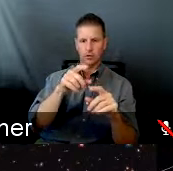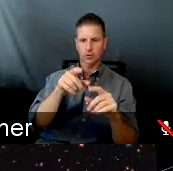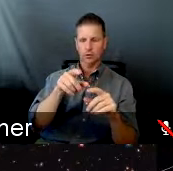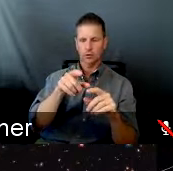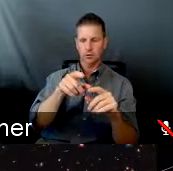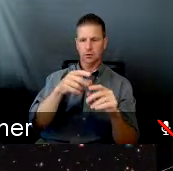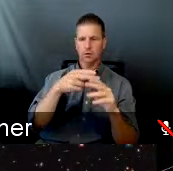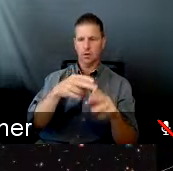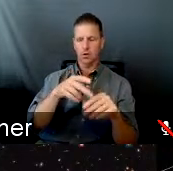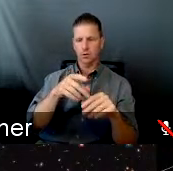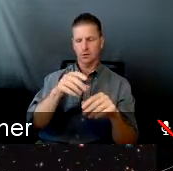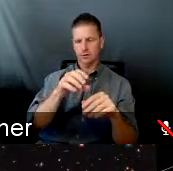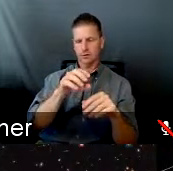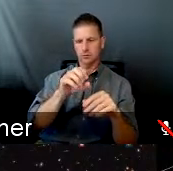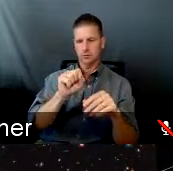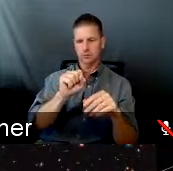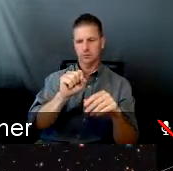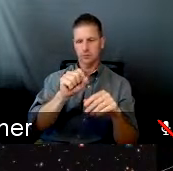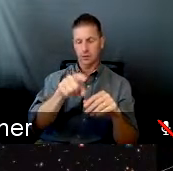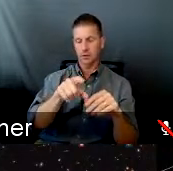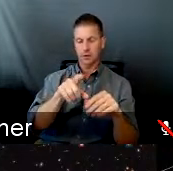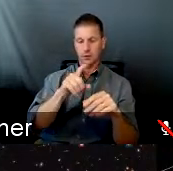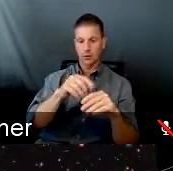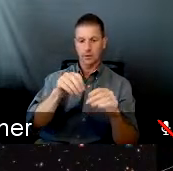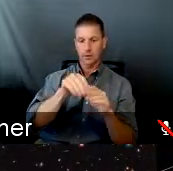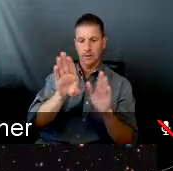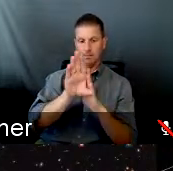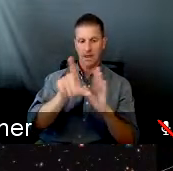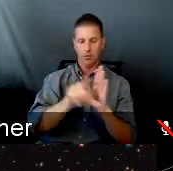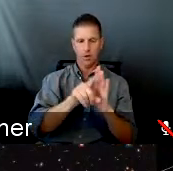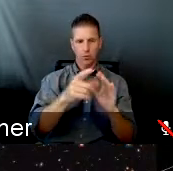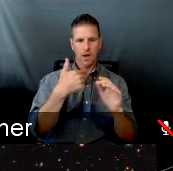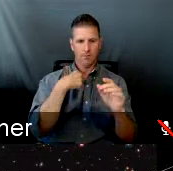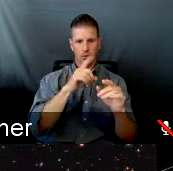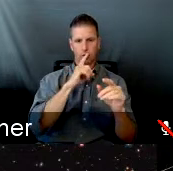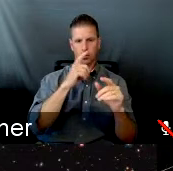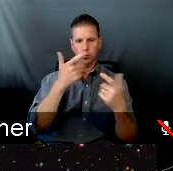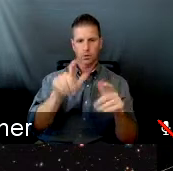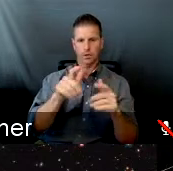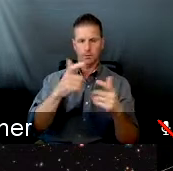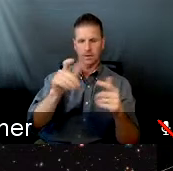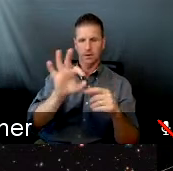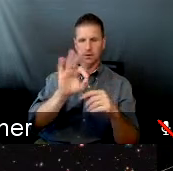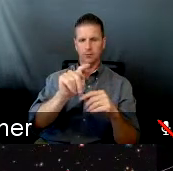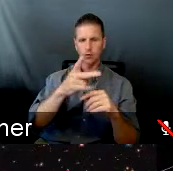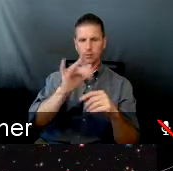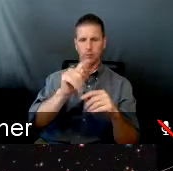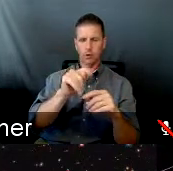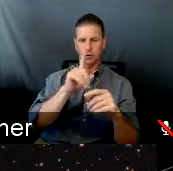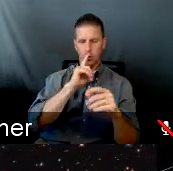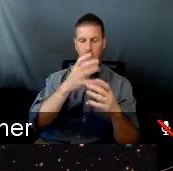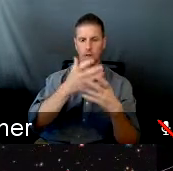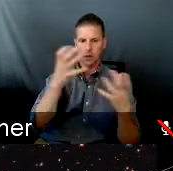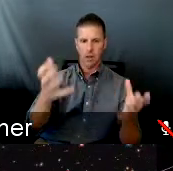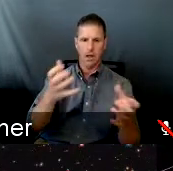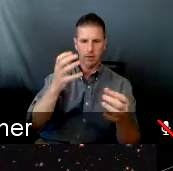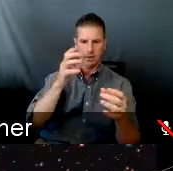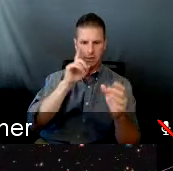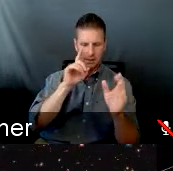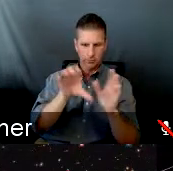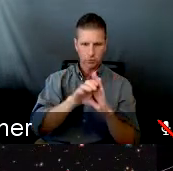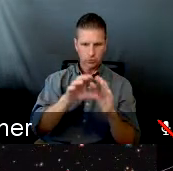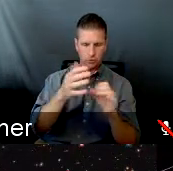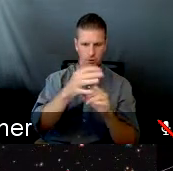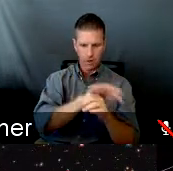called SEERS, where in the very background, we have a really big footprint on the sky. So essentially just a lot of images covering